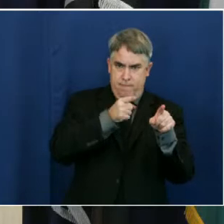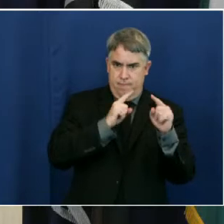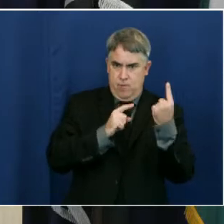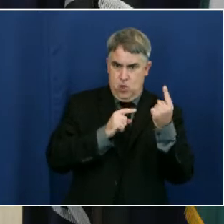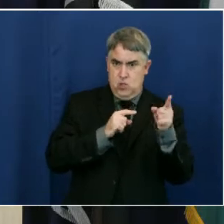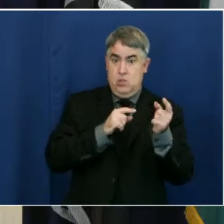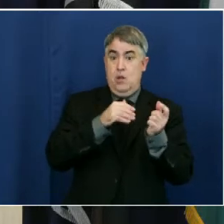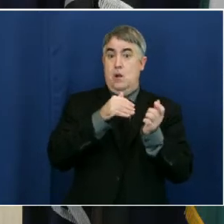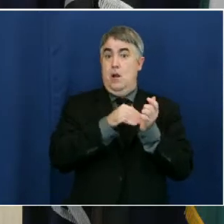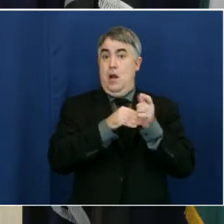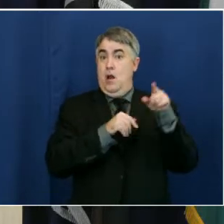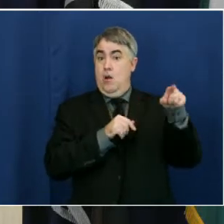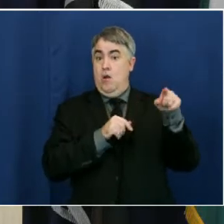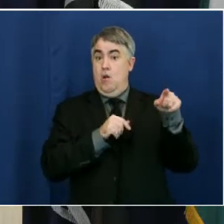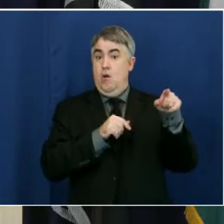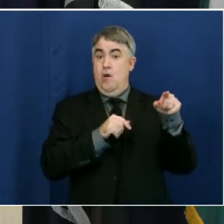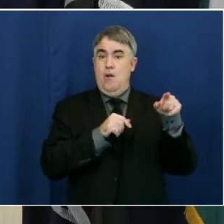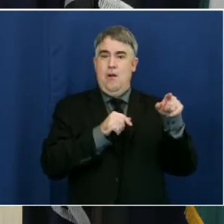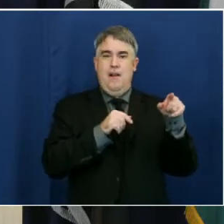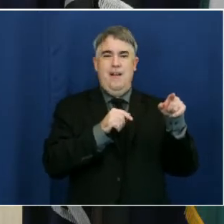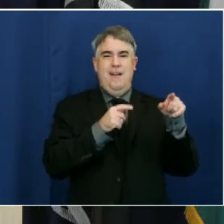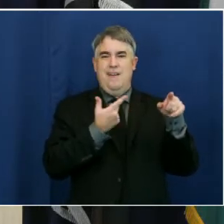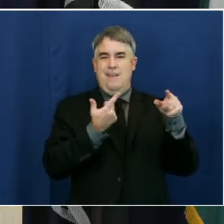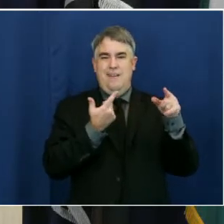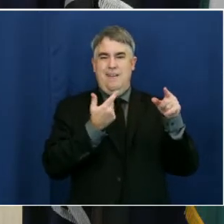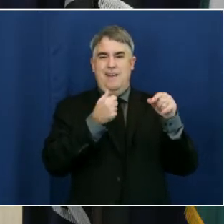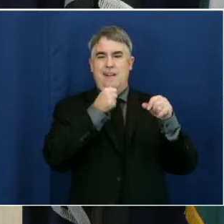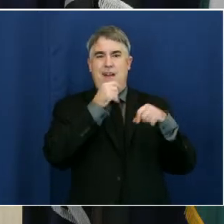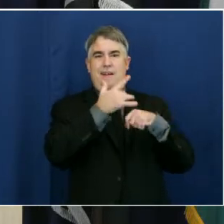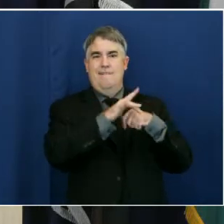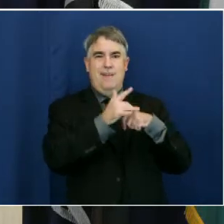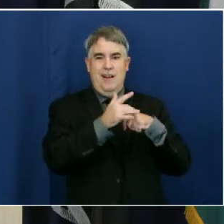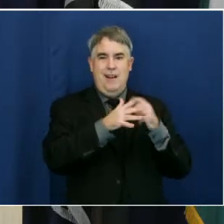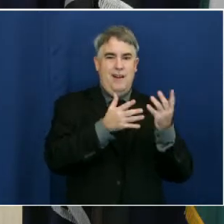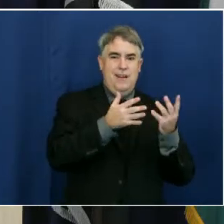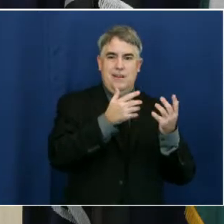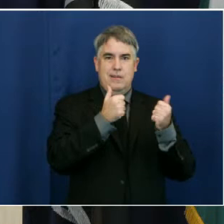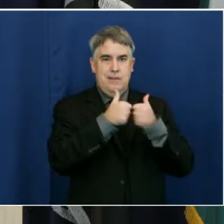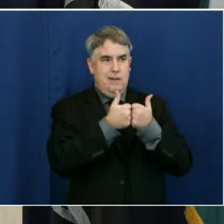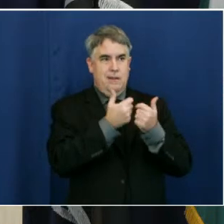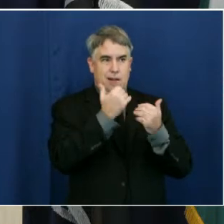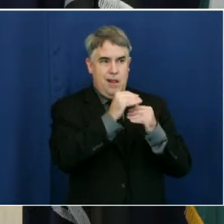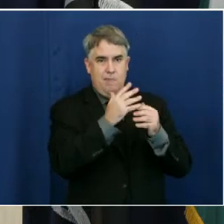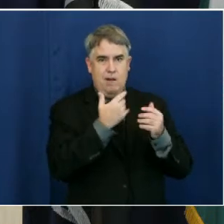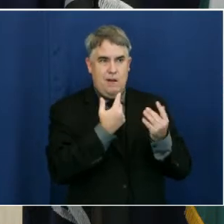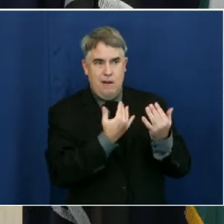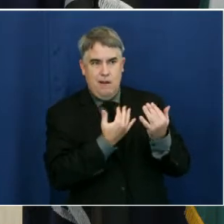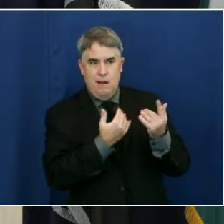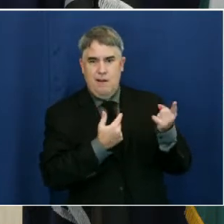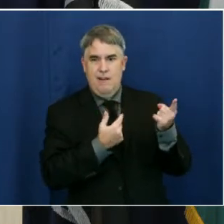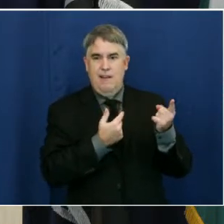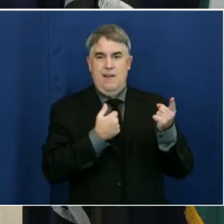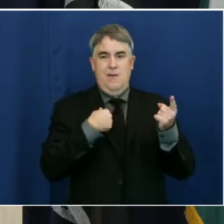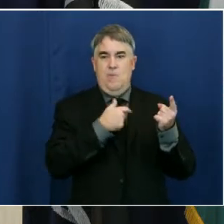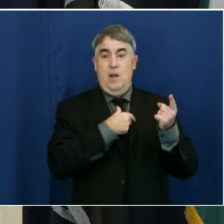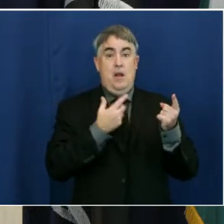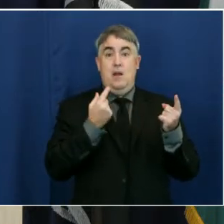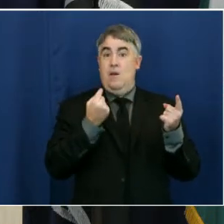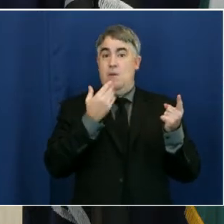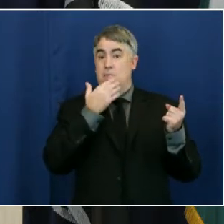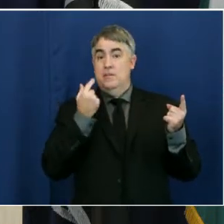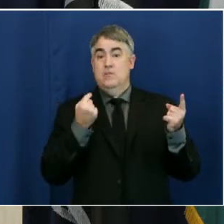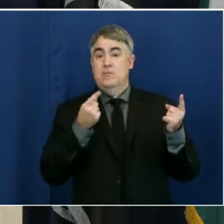in the availability of appointments. So that, again, we encourage all San Diegans, if you can get it from your healthcare provider, please do. But we don't want